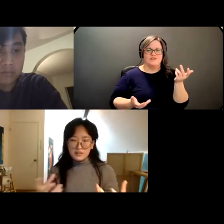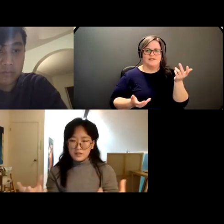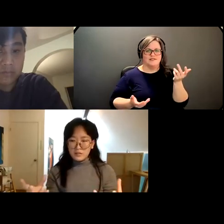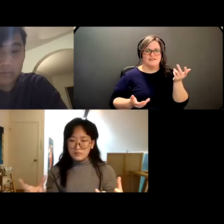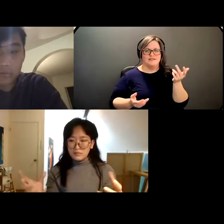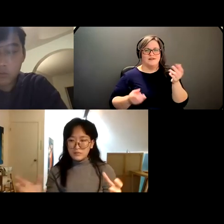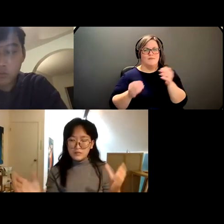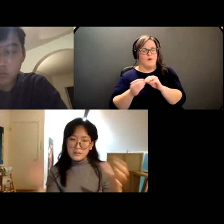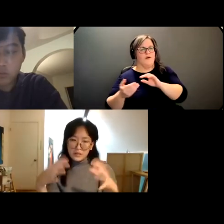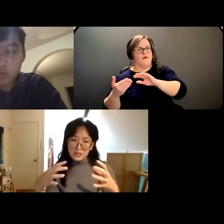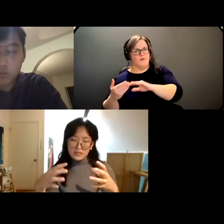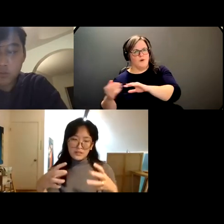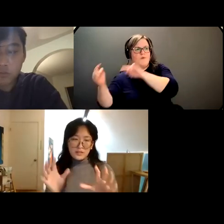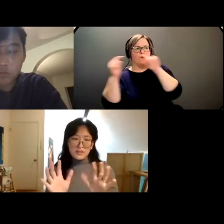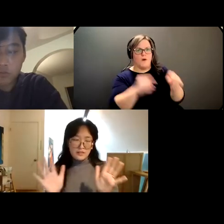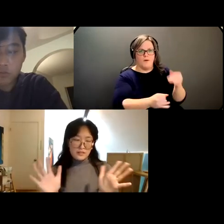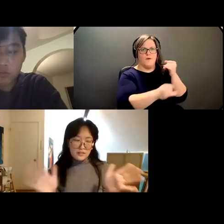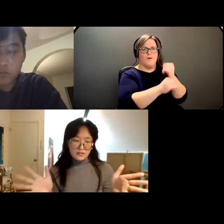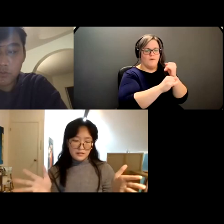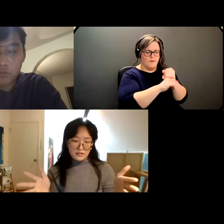as a kind of